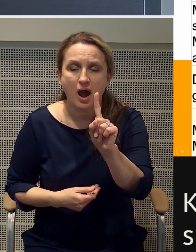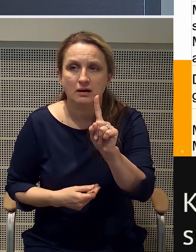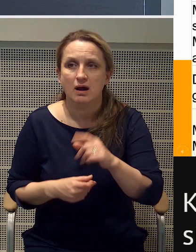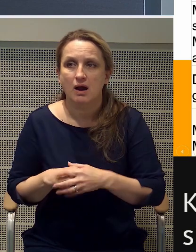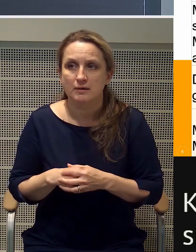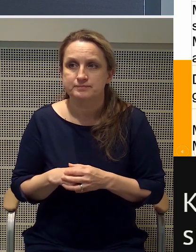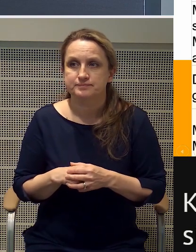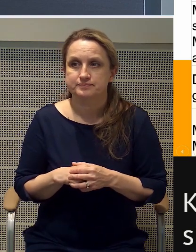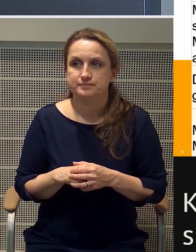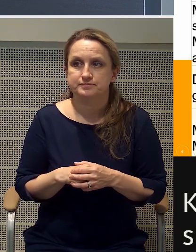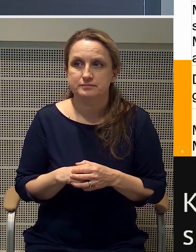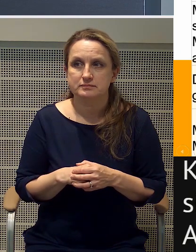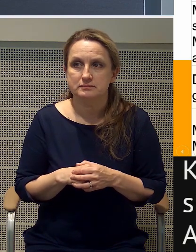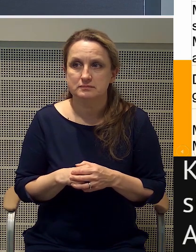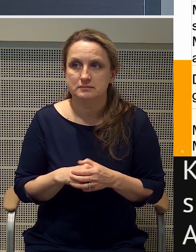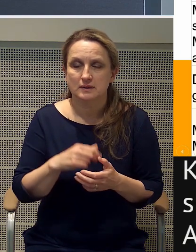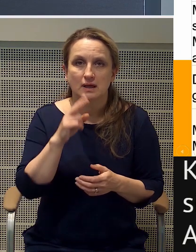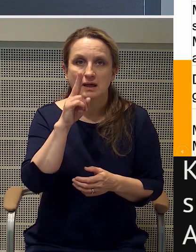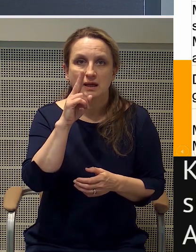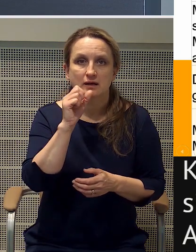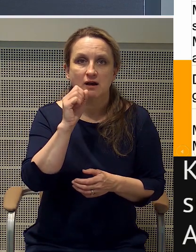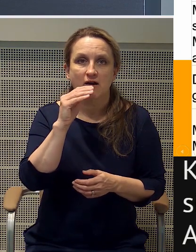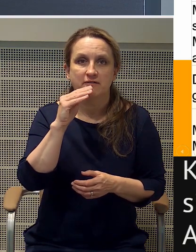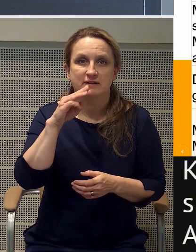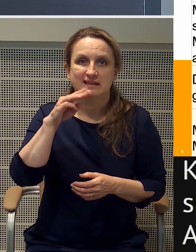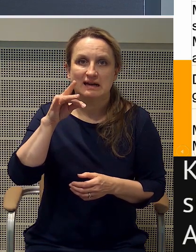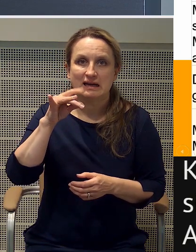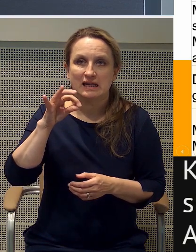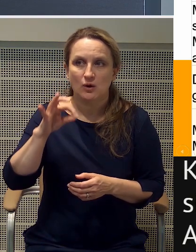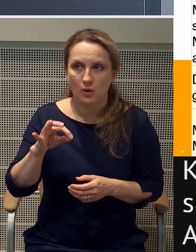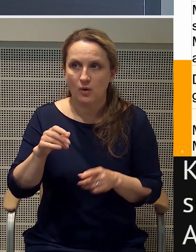many different stories, but Kaftrio and Kalideco,